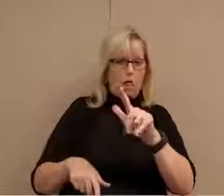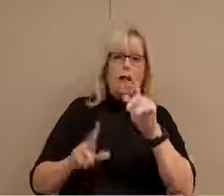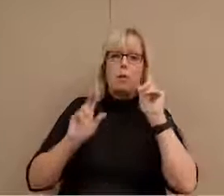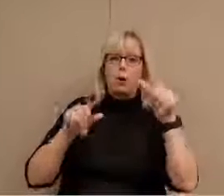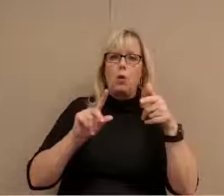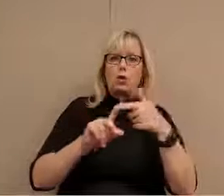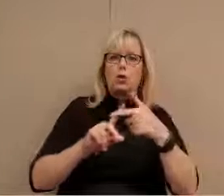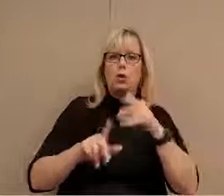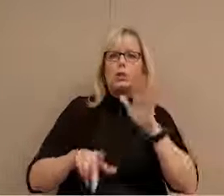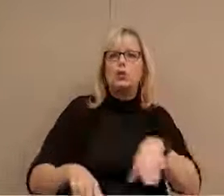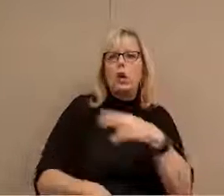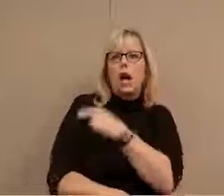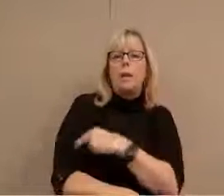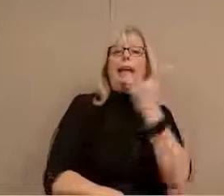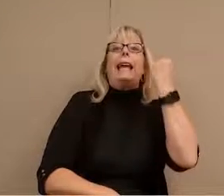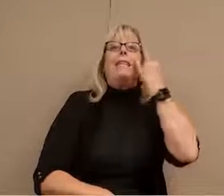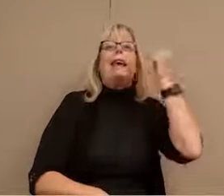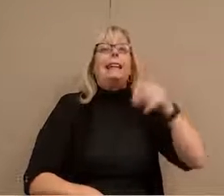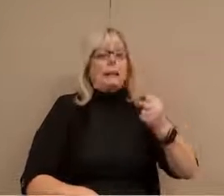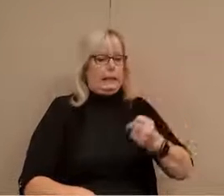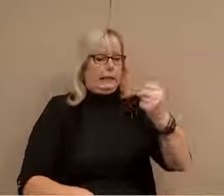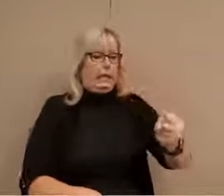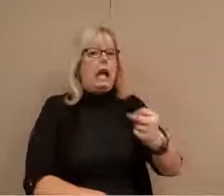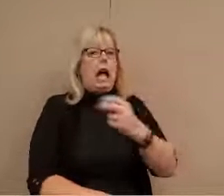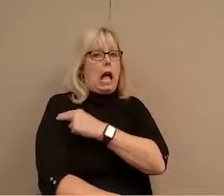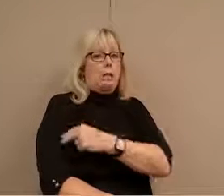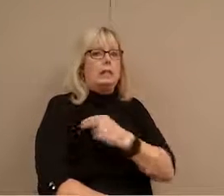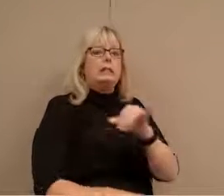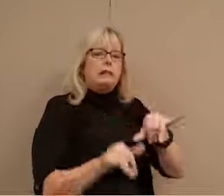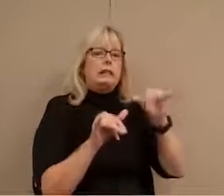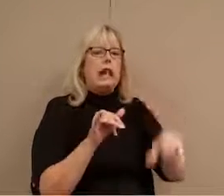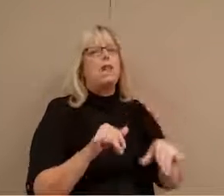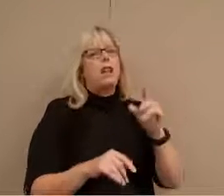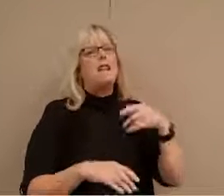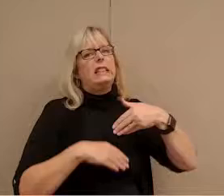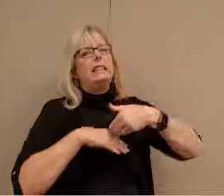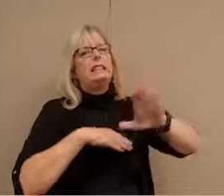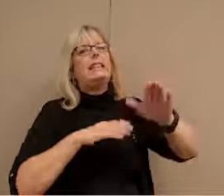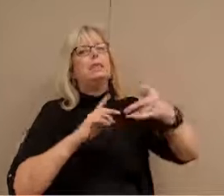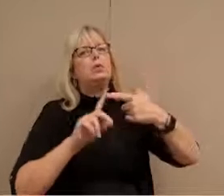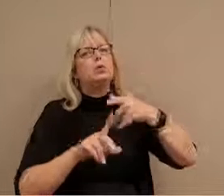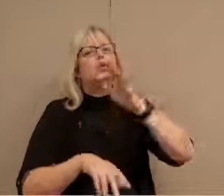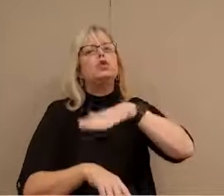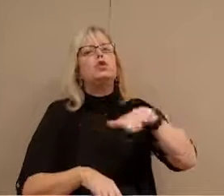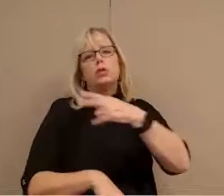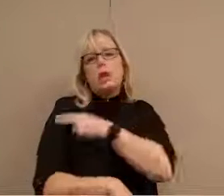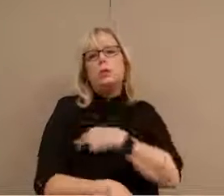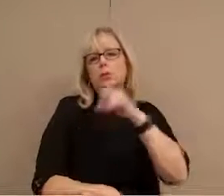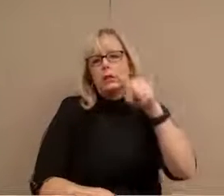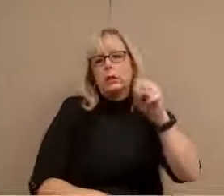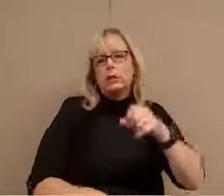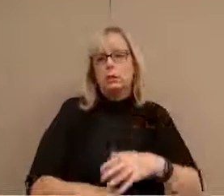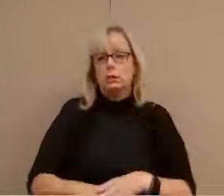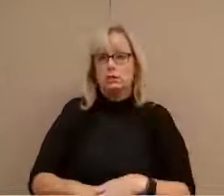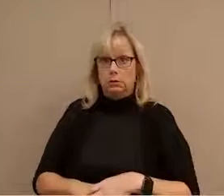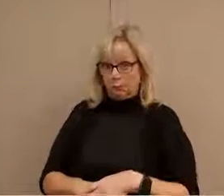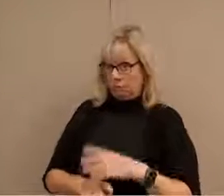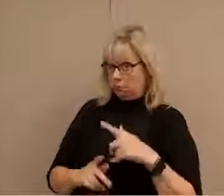pediatric care? If they needed to be admitted for hospitalization, they would be transferred to children's, yes. But there